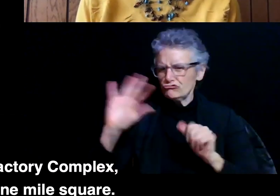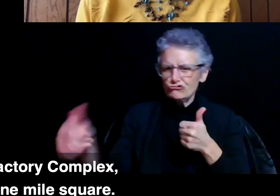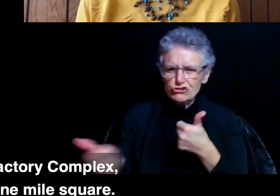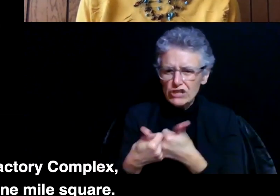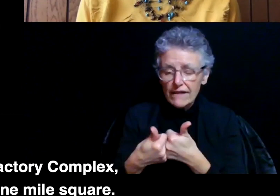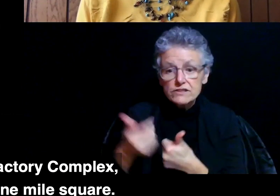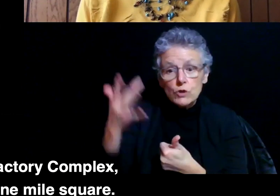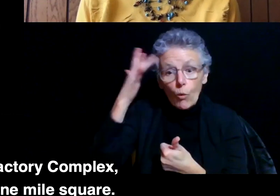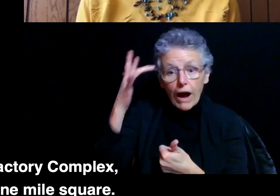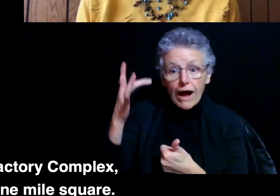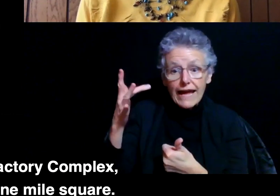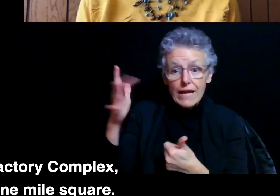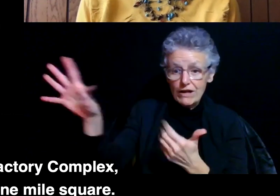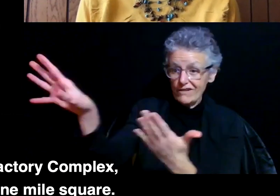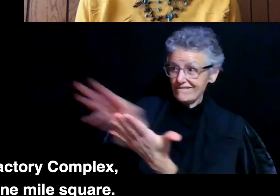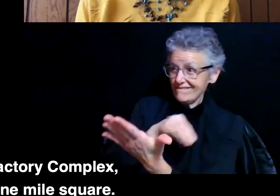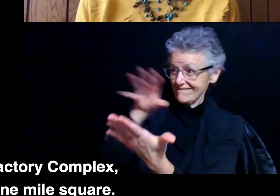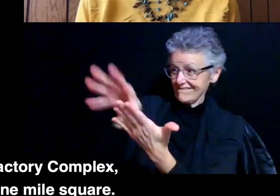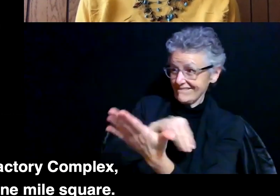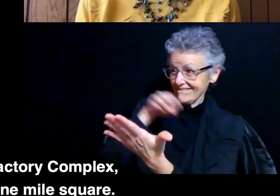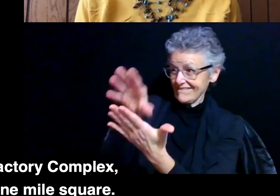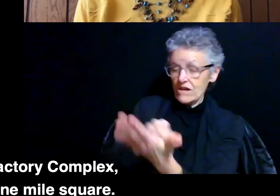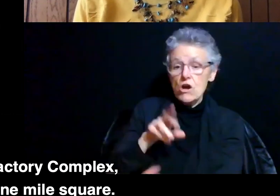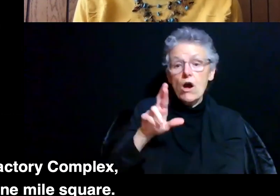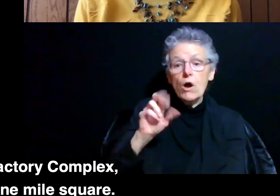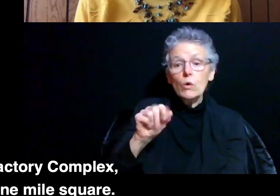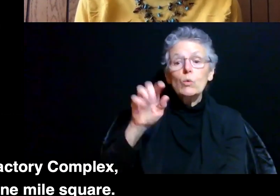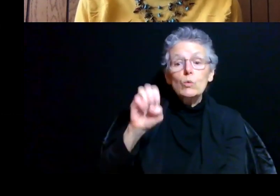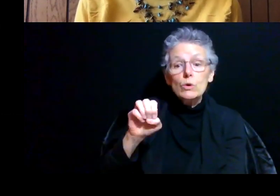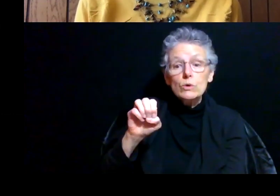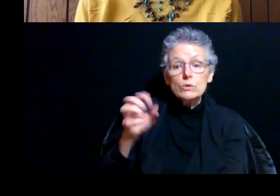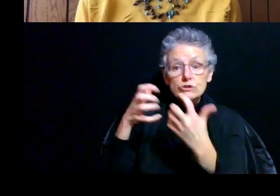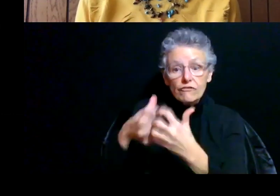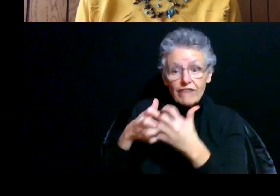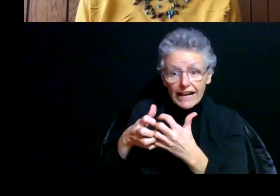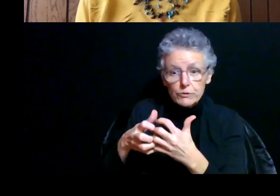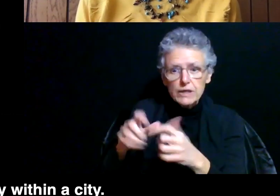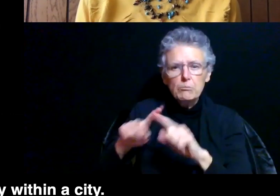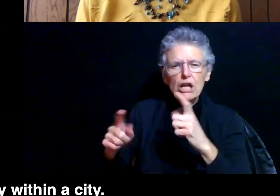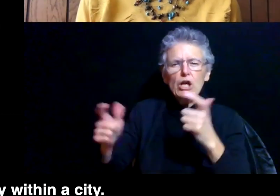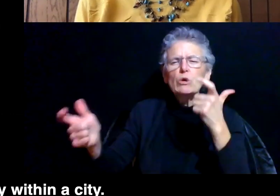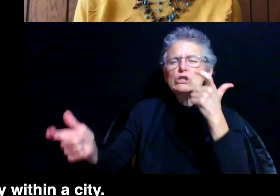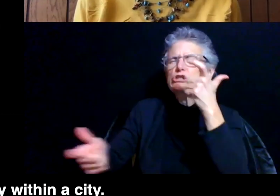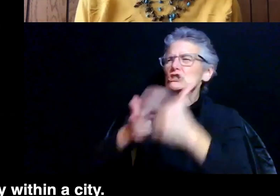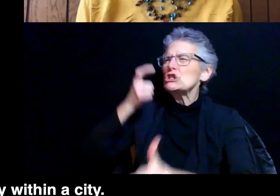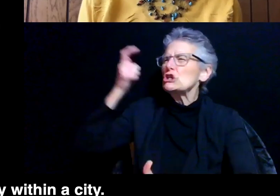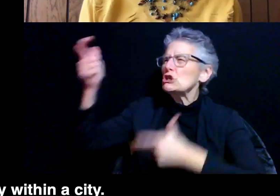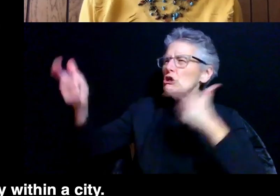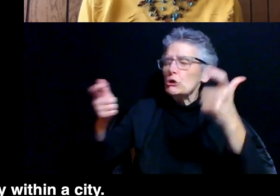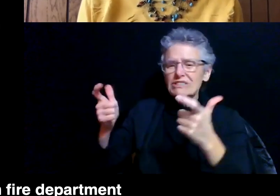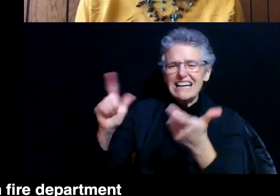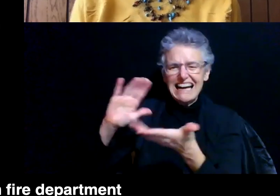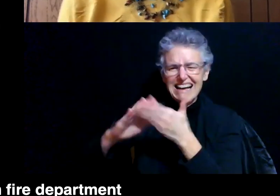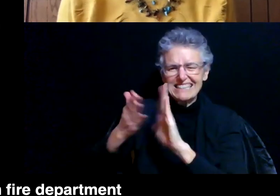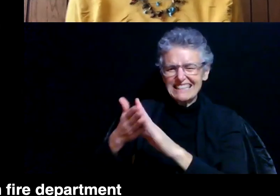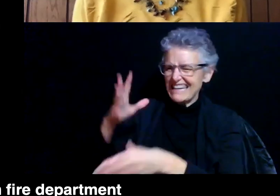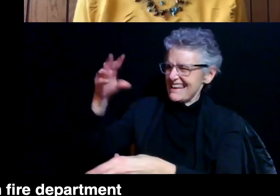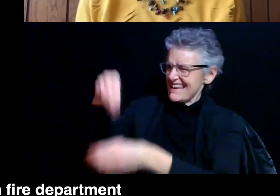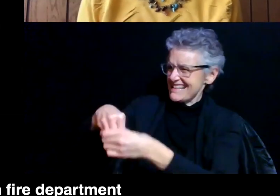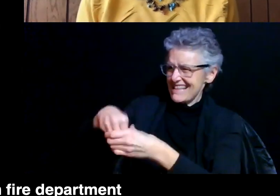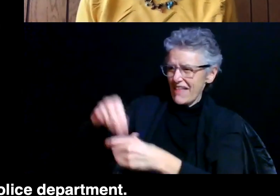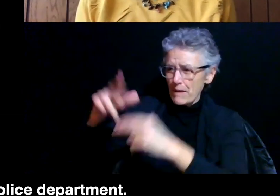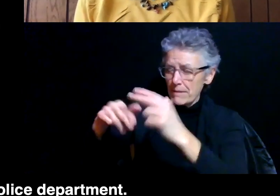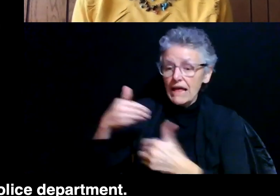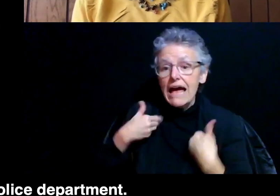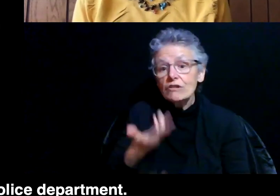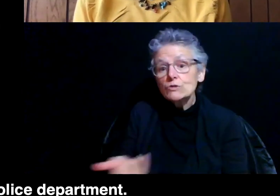Factory complex, which was 1 mile square. It was a city within a city. It had its own fire